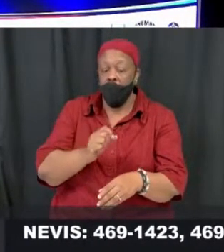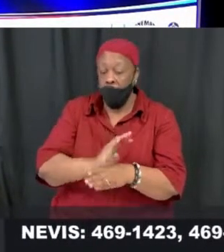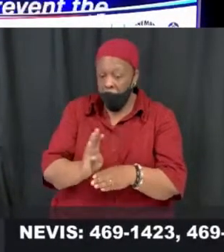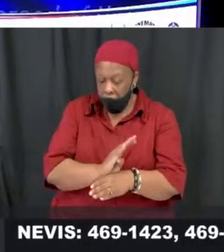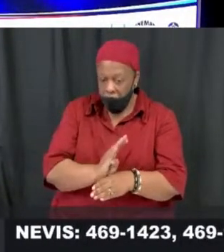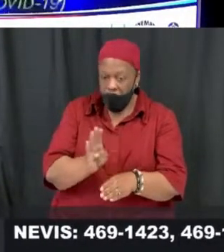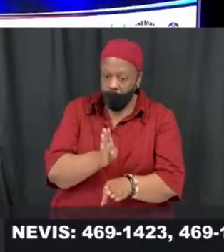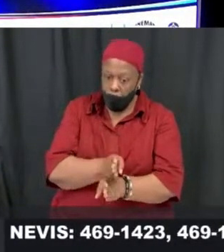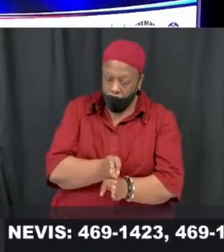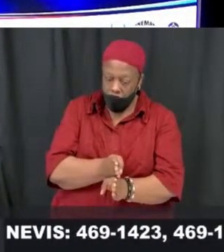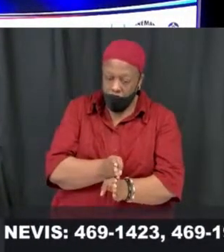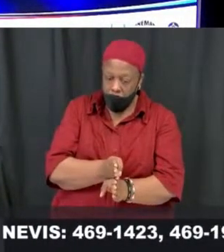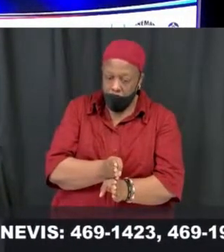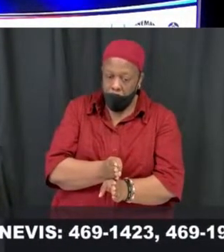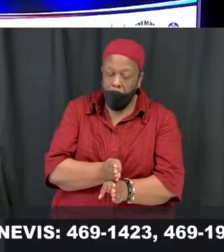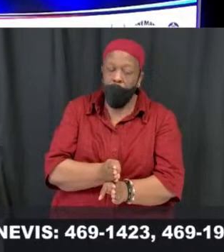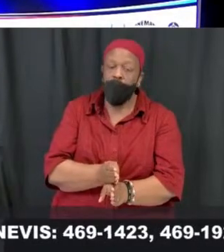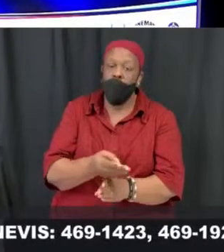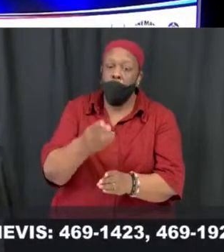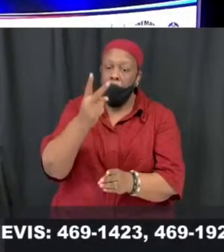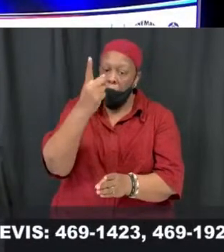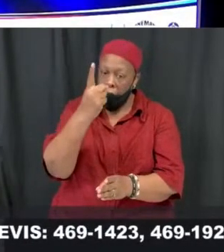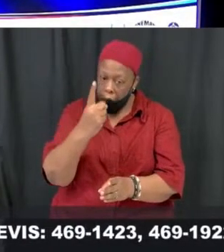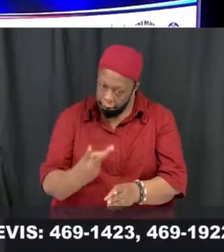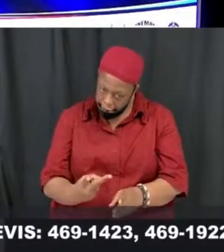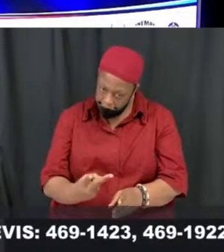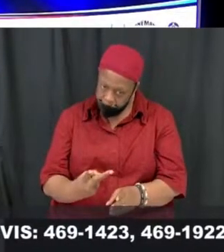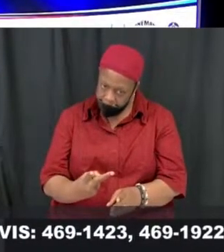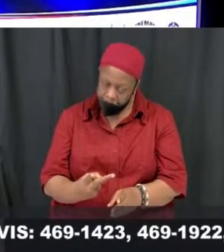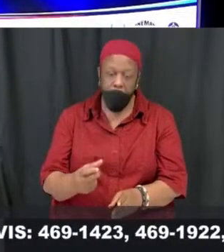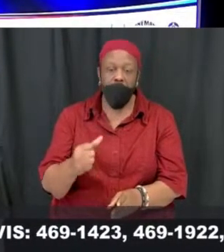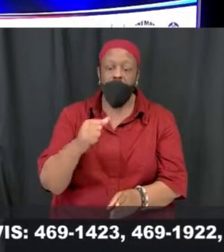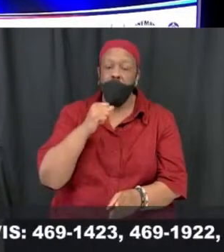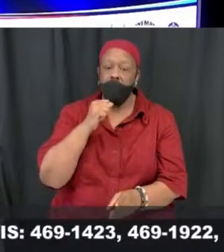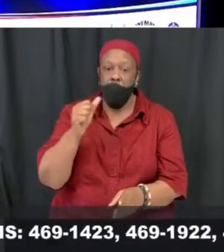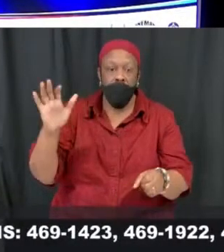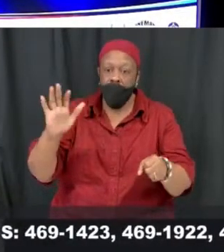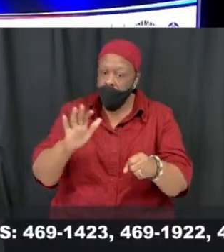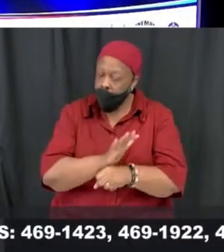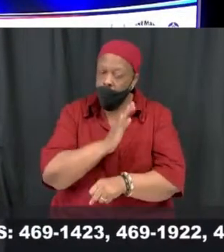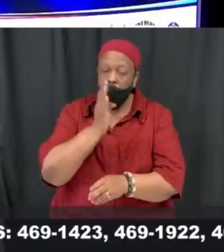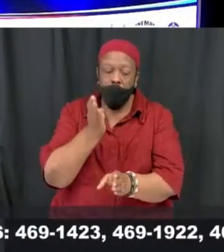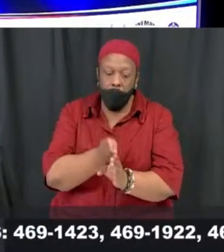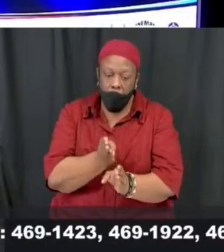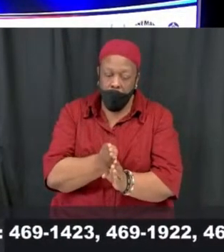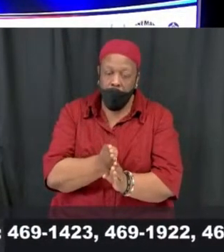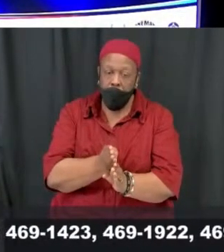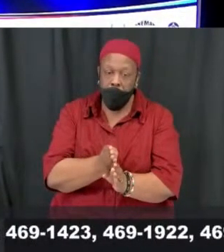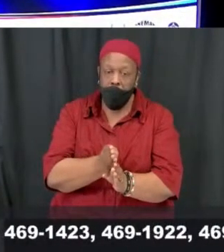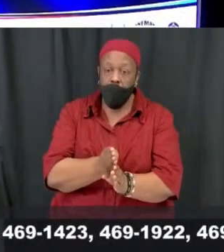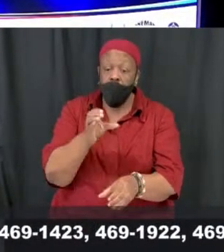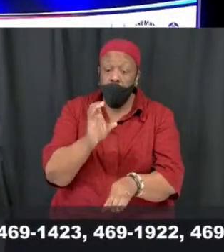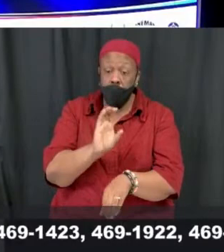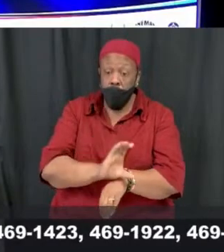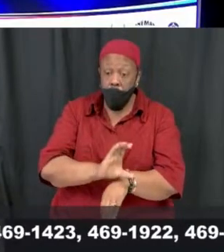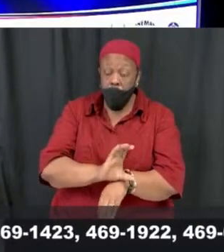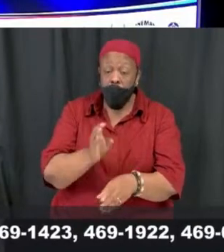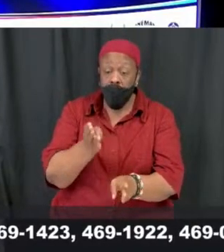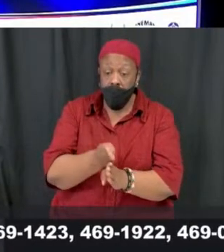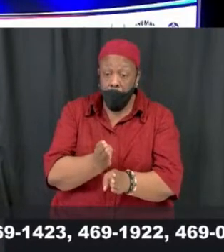your capacity. Again, this is a public health measure intended to control and prevent the spread of